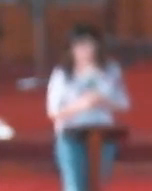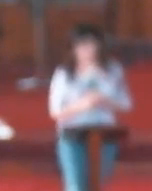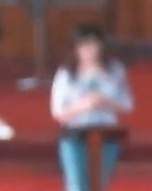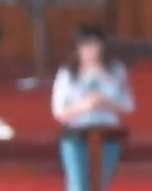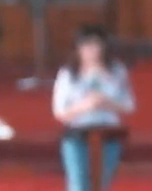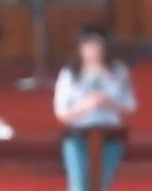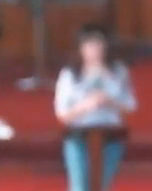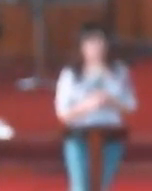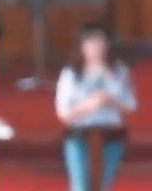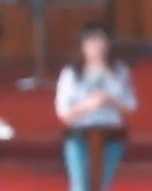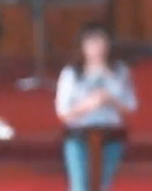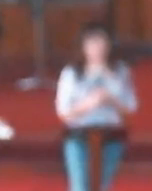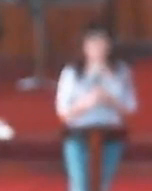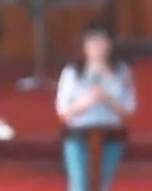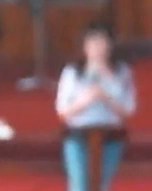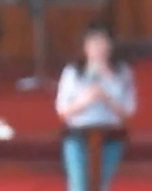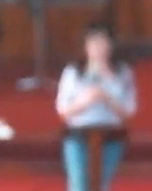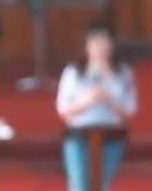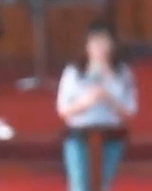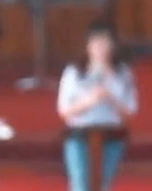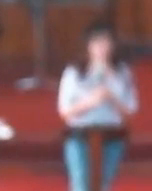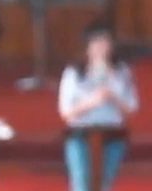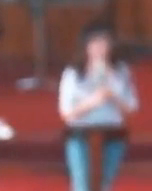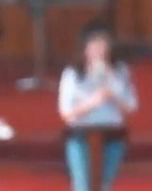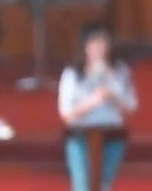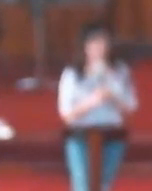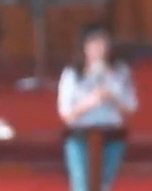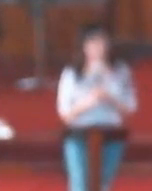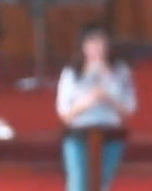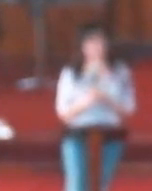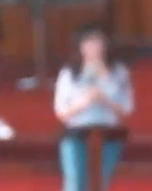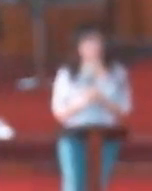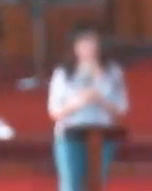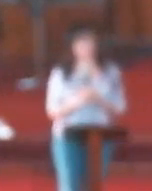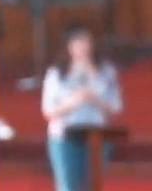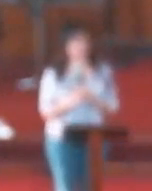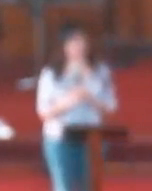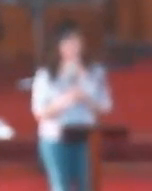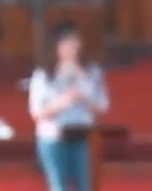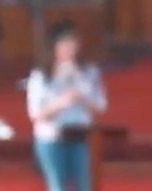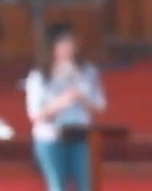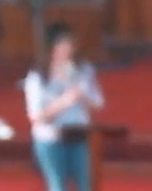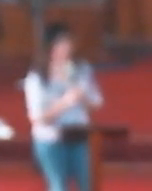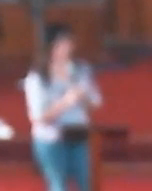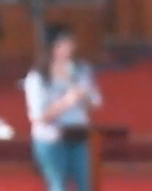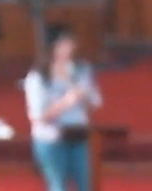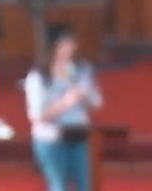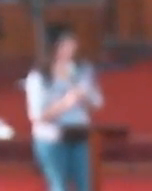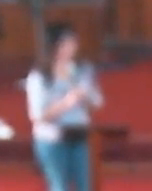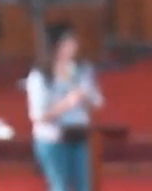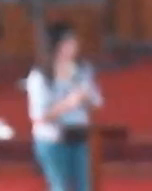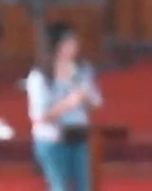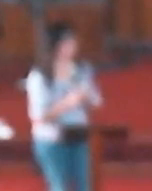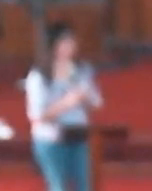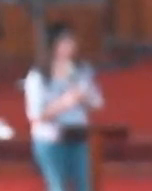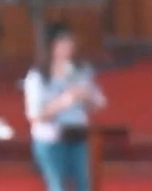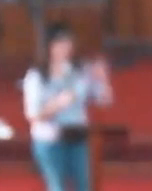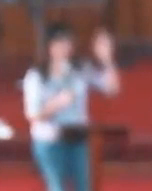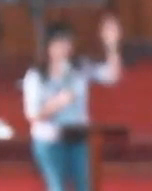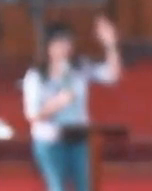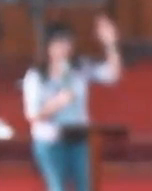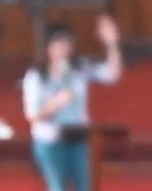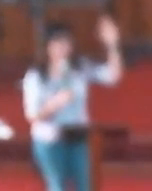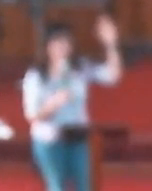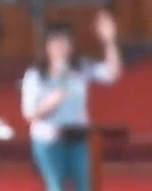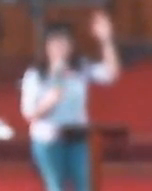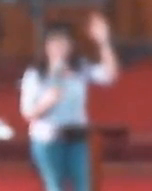son como si fuesen. Yeah, there's a verse in Romans that says that we should call those things that are not as though they are. ¿Cuántos han escuchado hablar